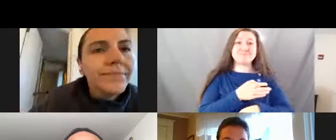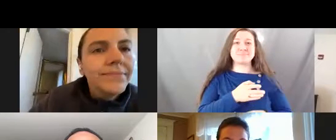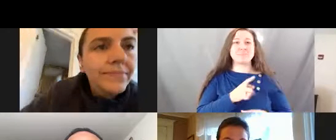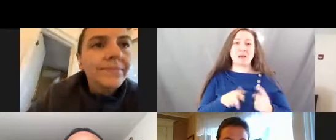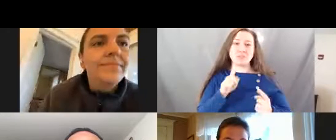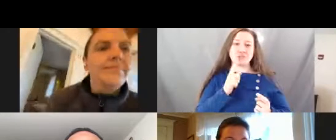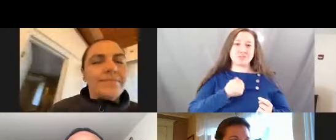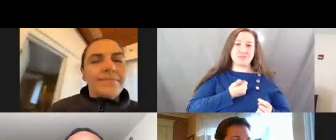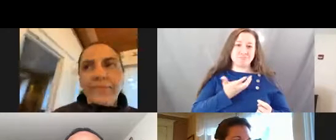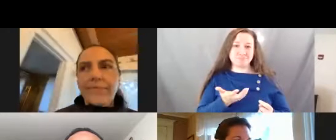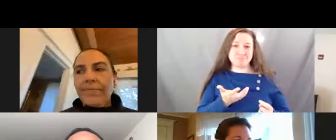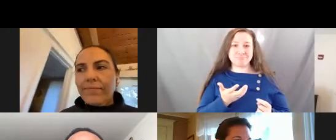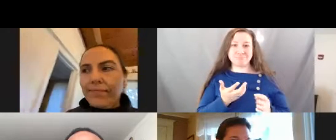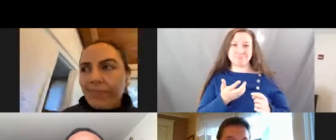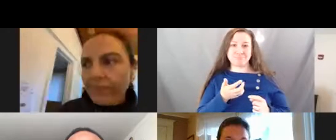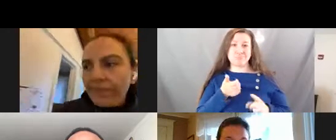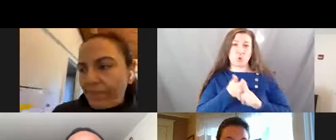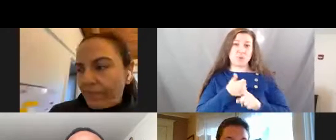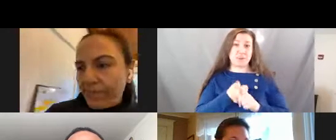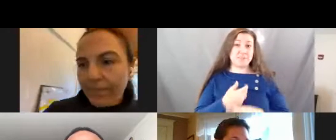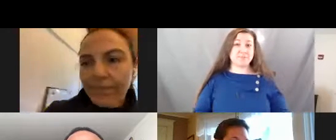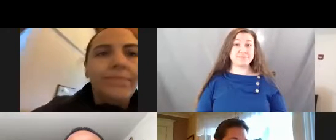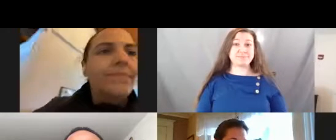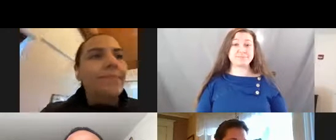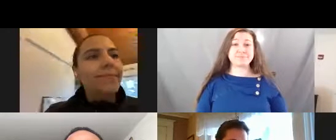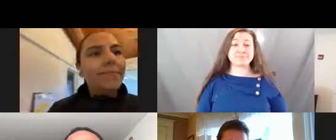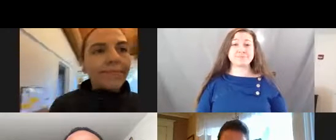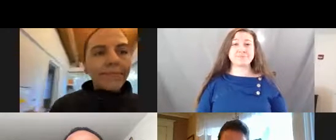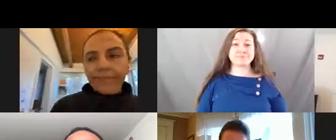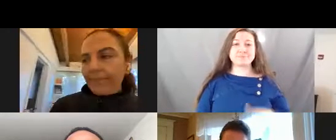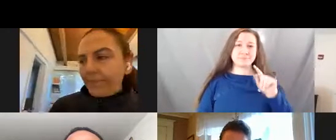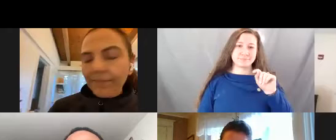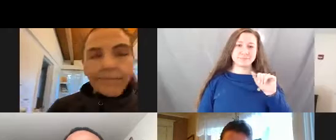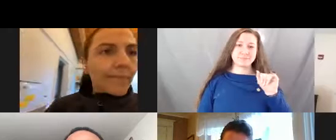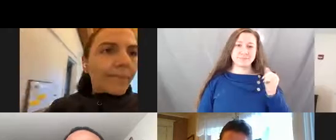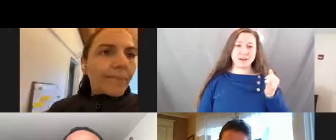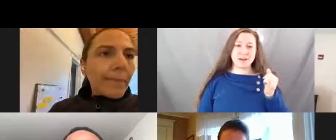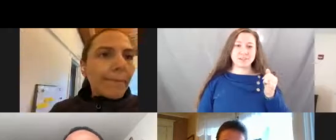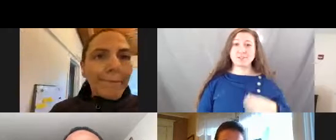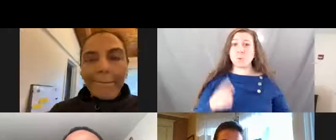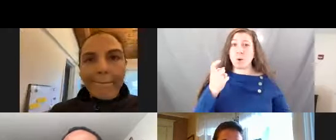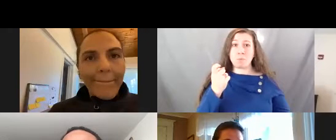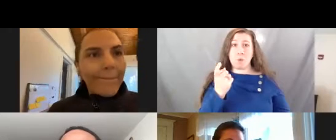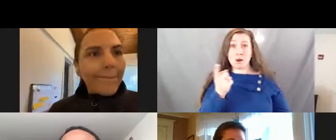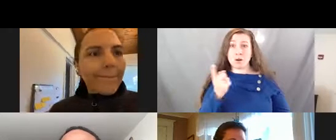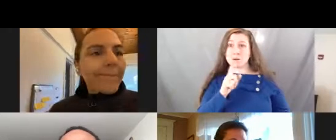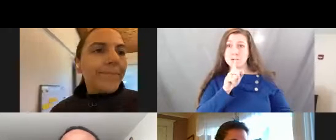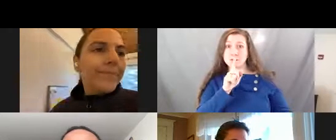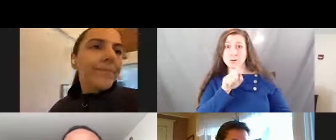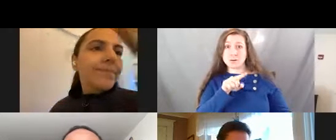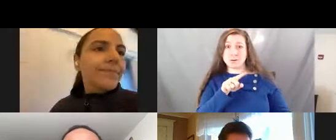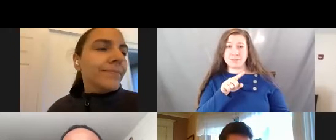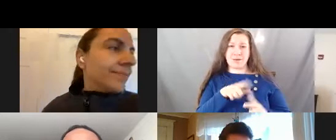yourself kind of covers it. Thanks. I have one more person respond to that, and then I want to get one more question in after.